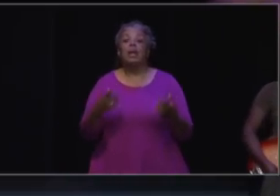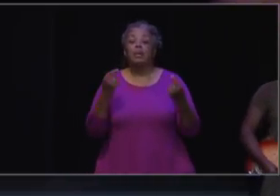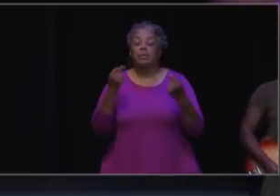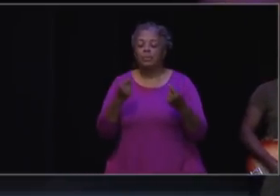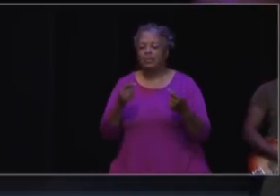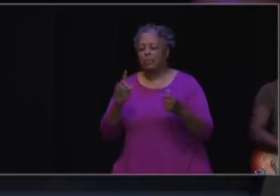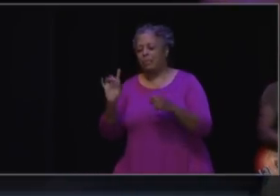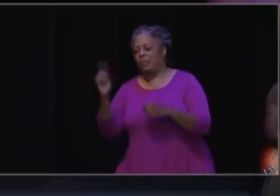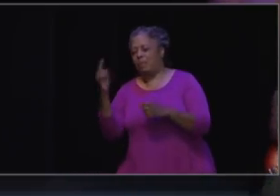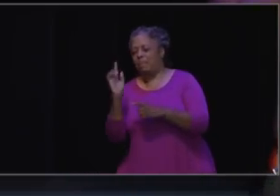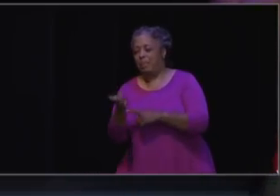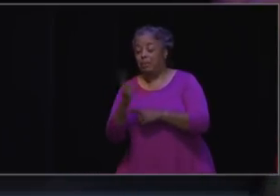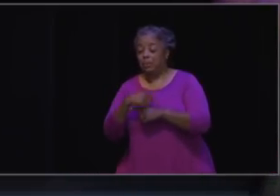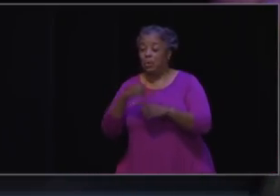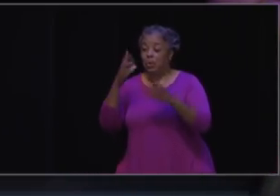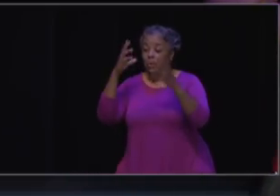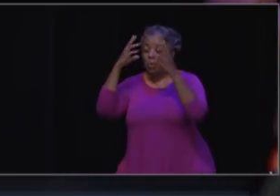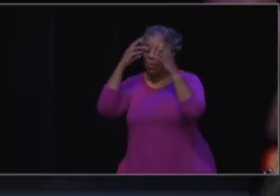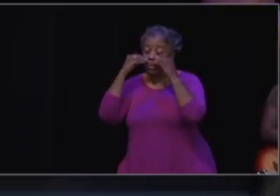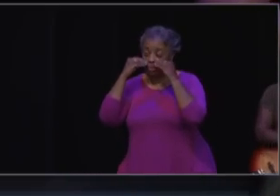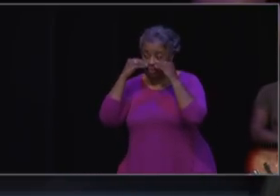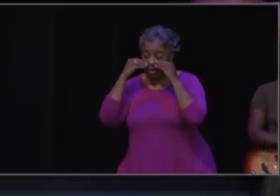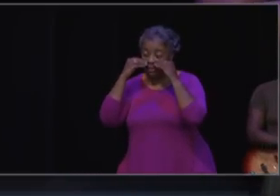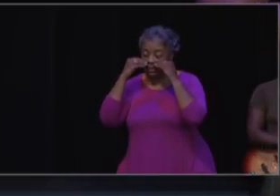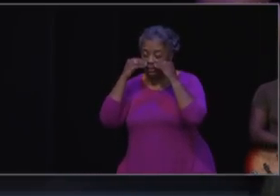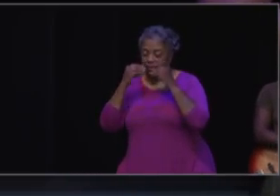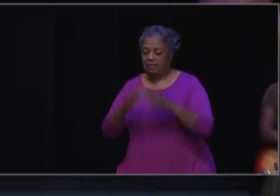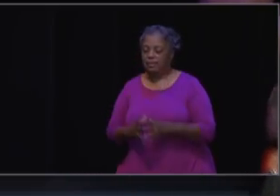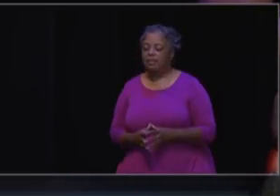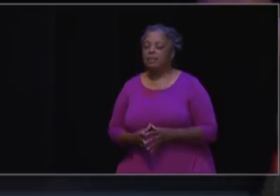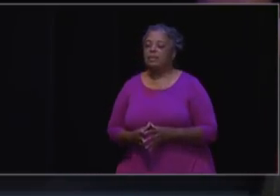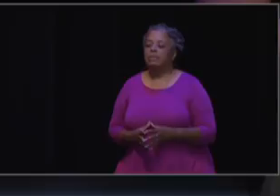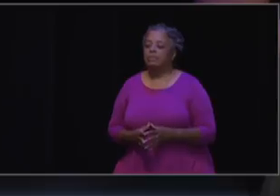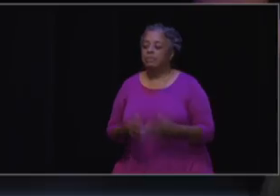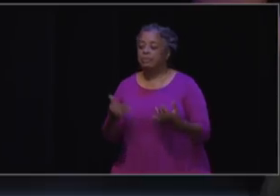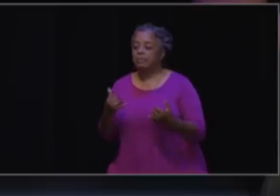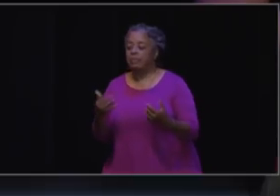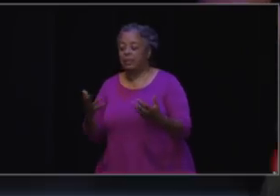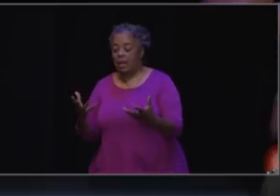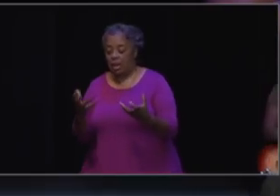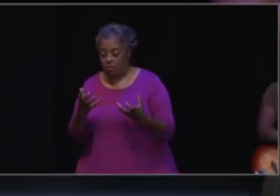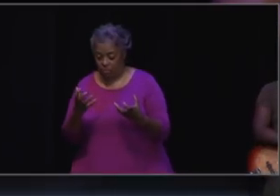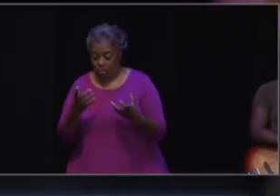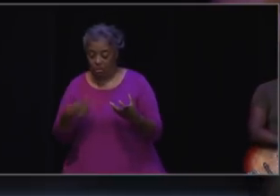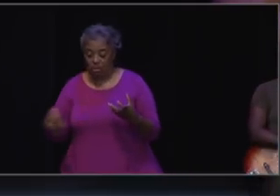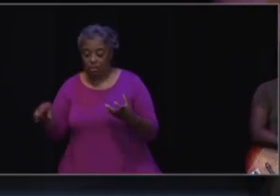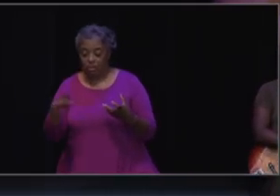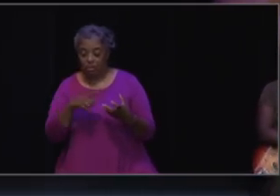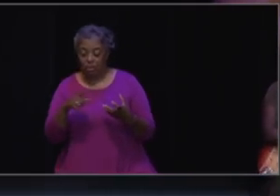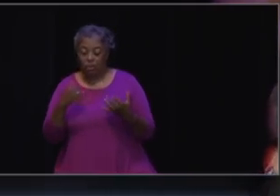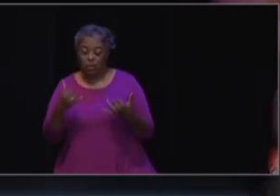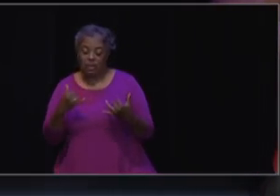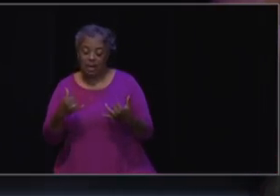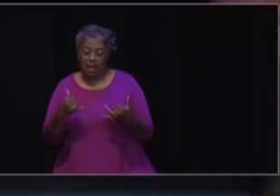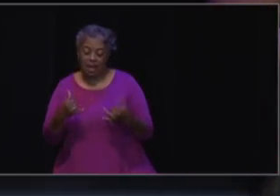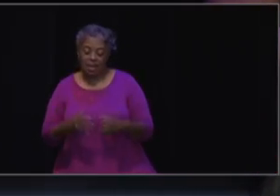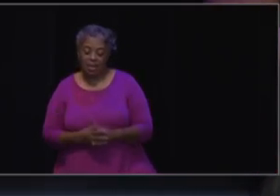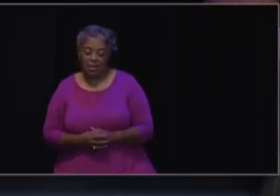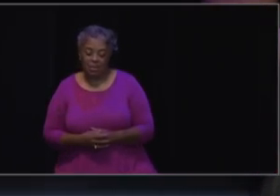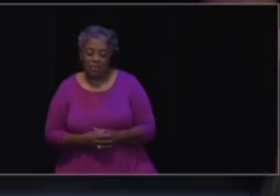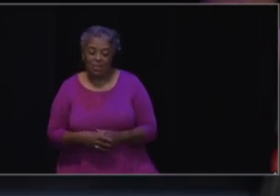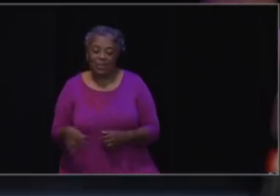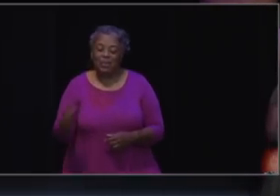your eyes. Close your eyes. I want you to envision the thing you most